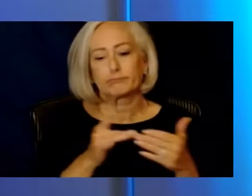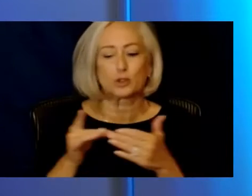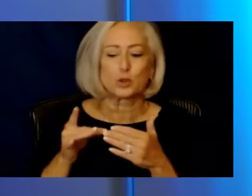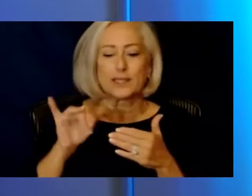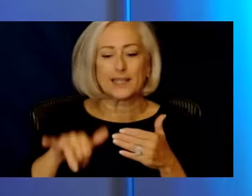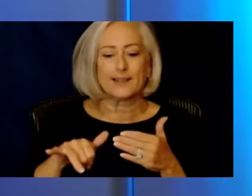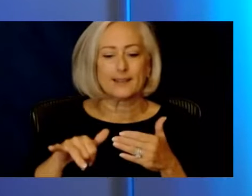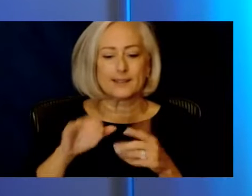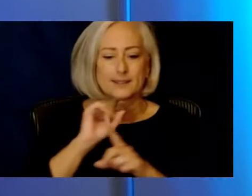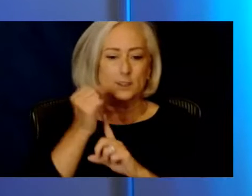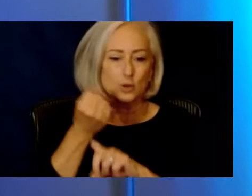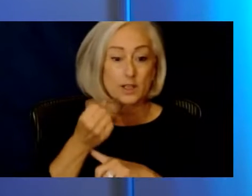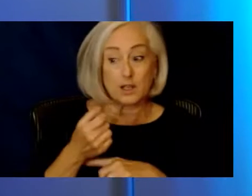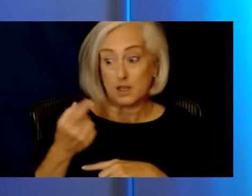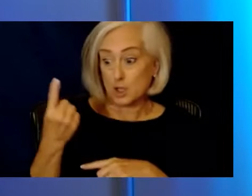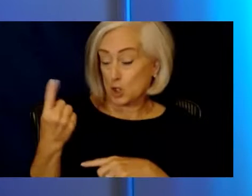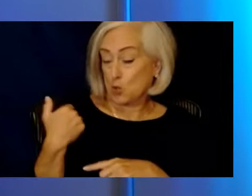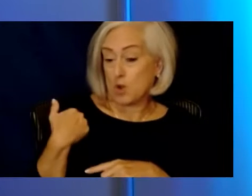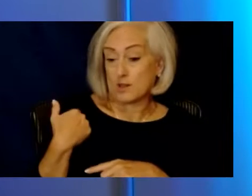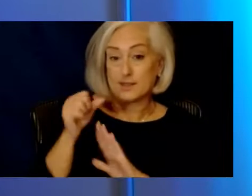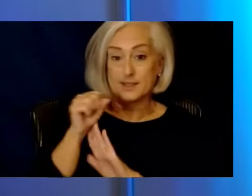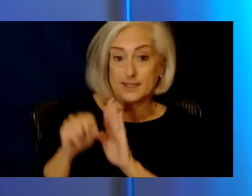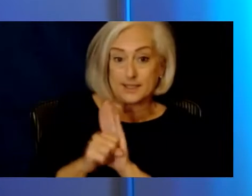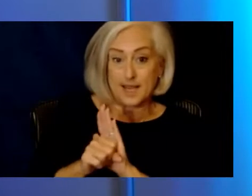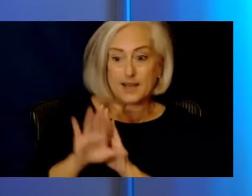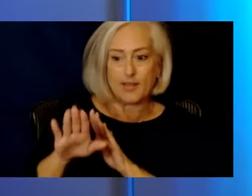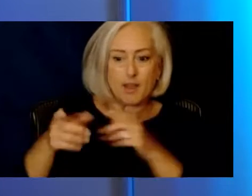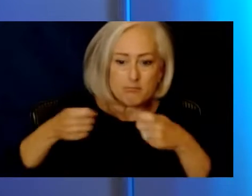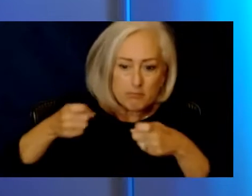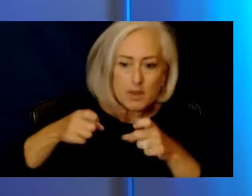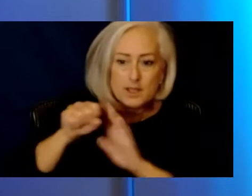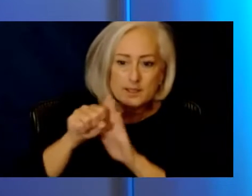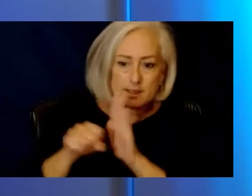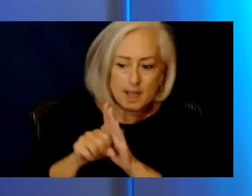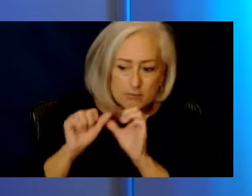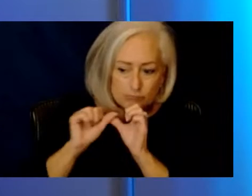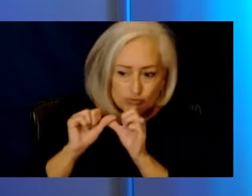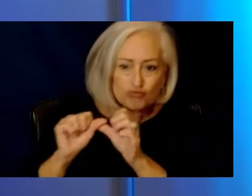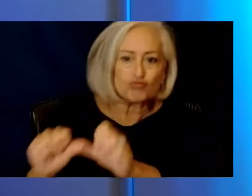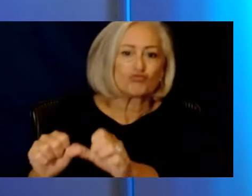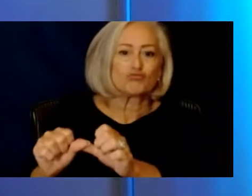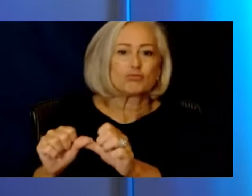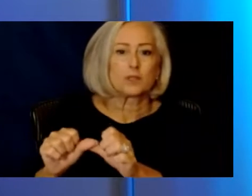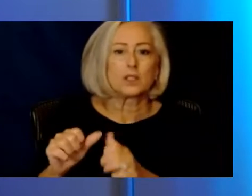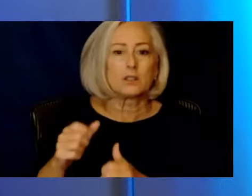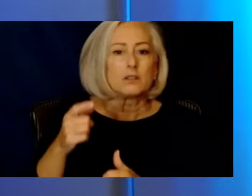where the mitigation strategies have been kept in place or largely kept in place, you've got